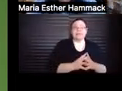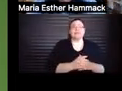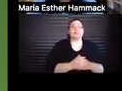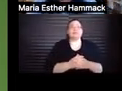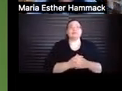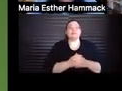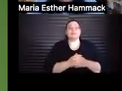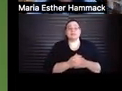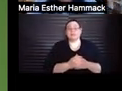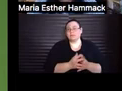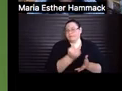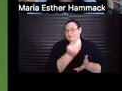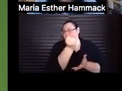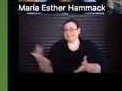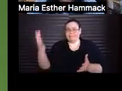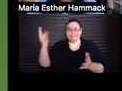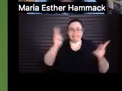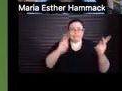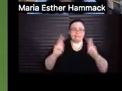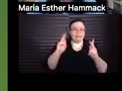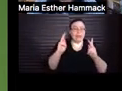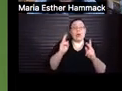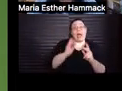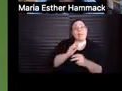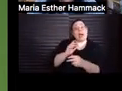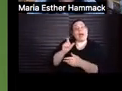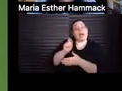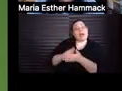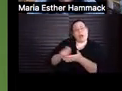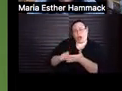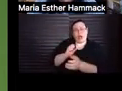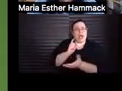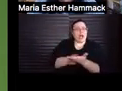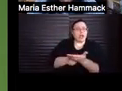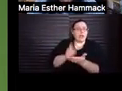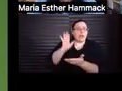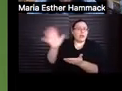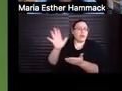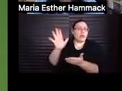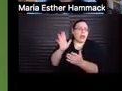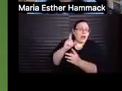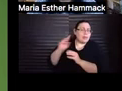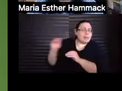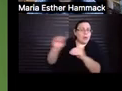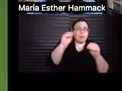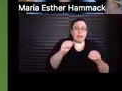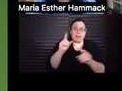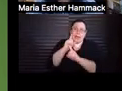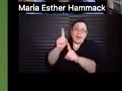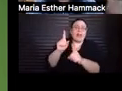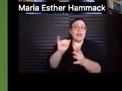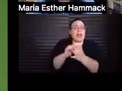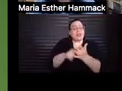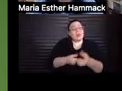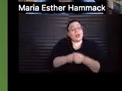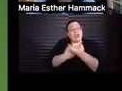There were countless of people, and I argue in my work that their pursuits and their mobility is what truly drove and at times